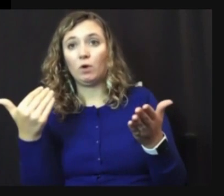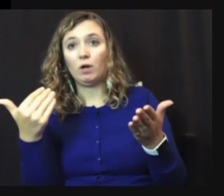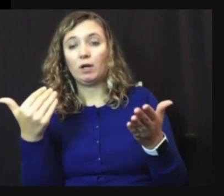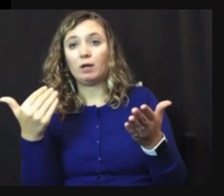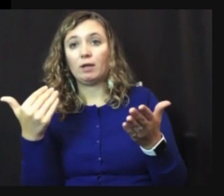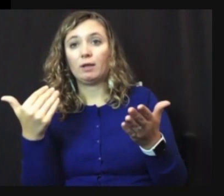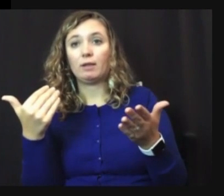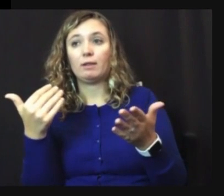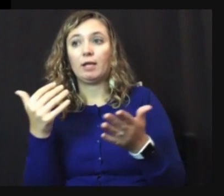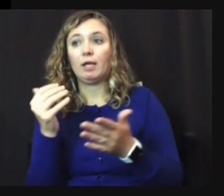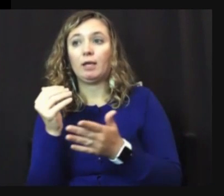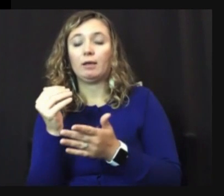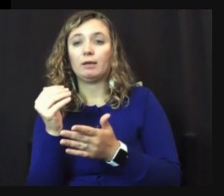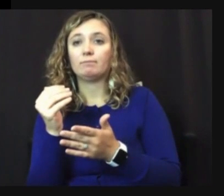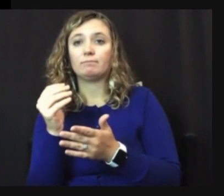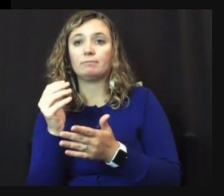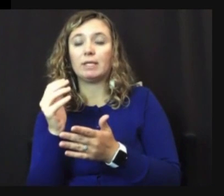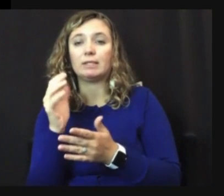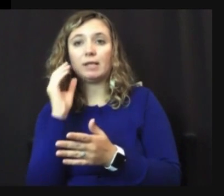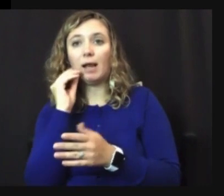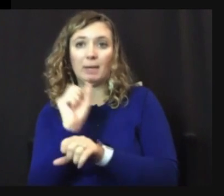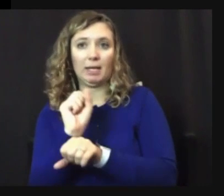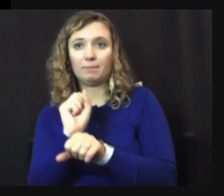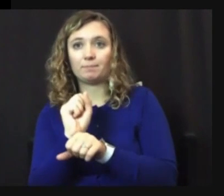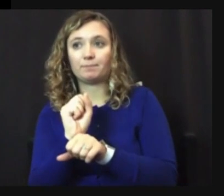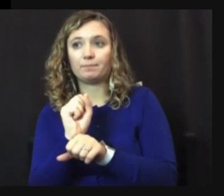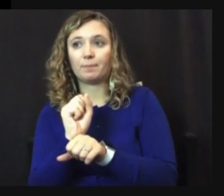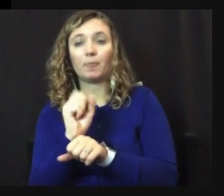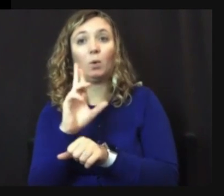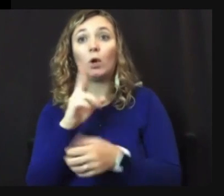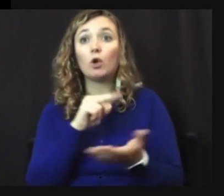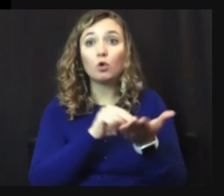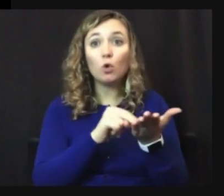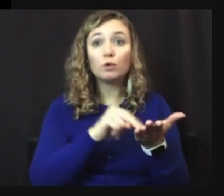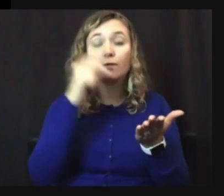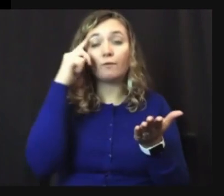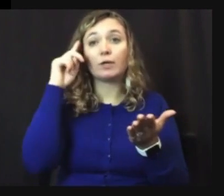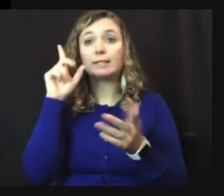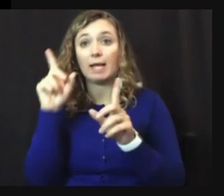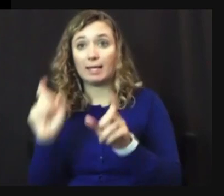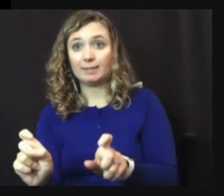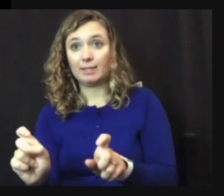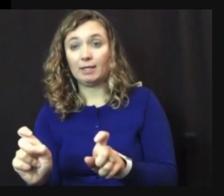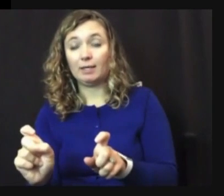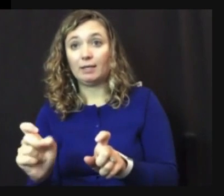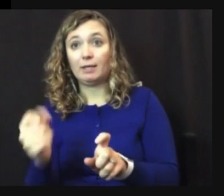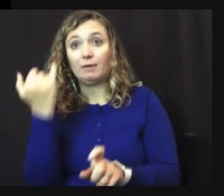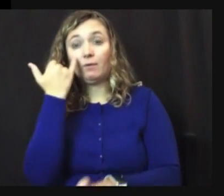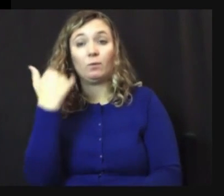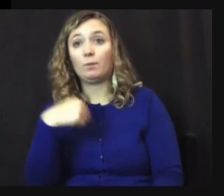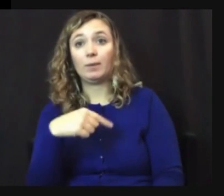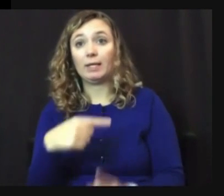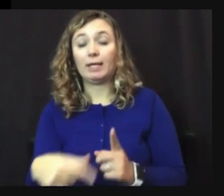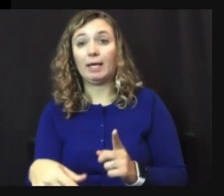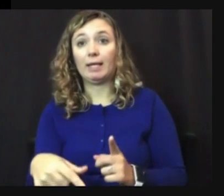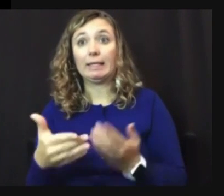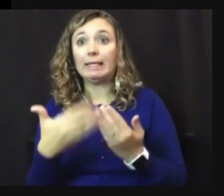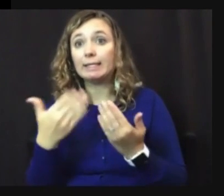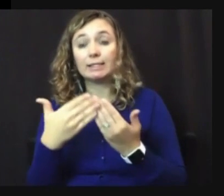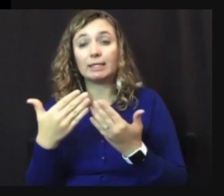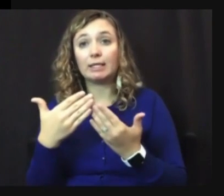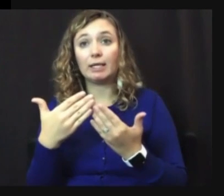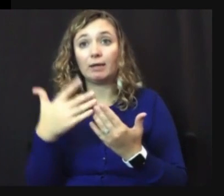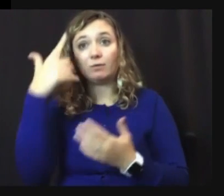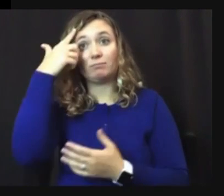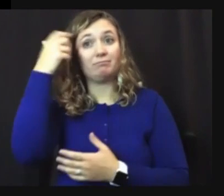This can also look like having notes for tests, because if we can't recall, or if we can't easily recall the